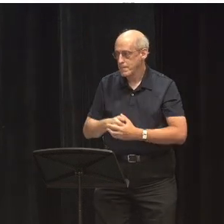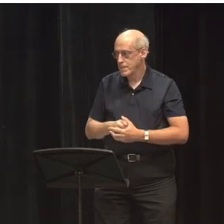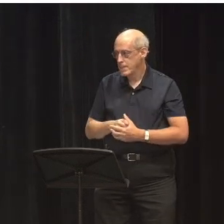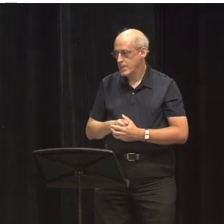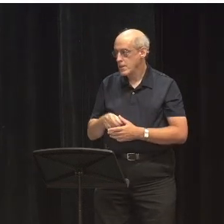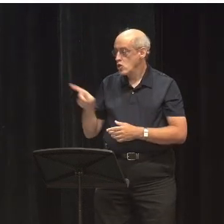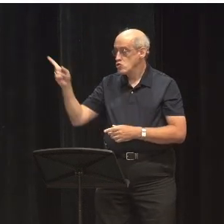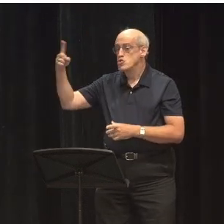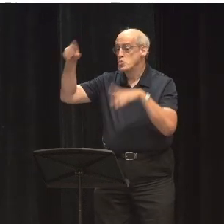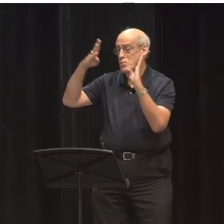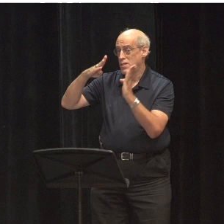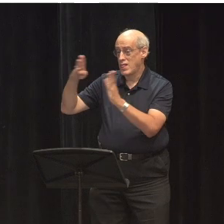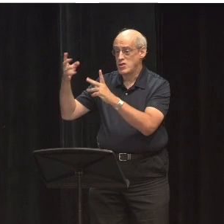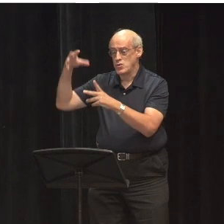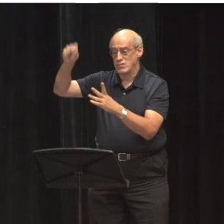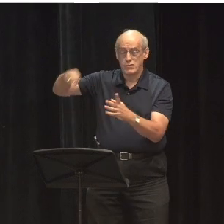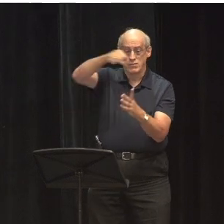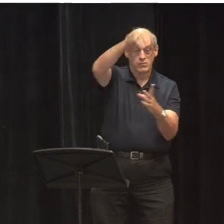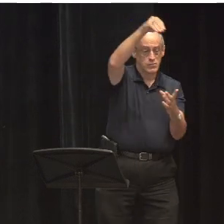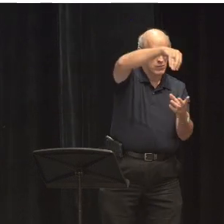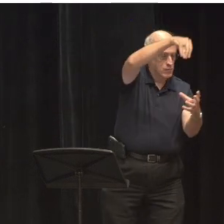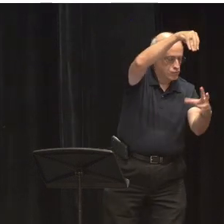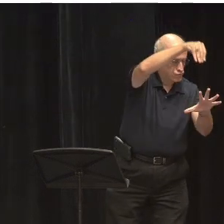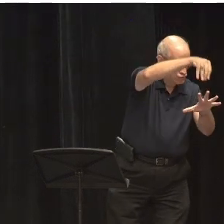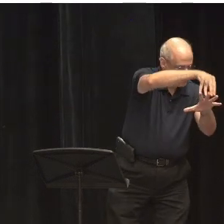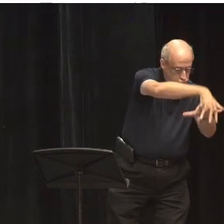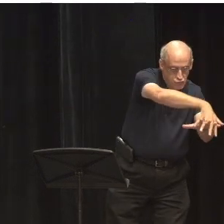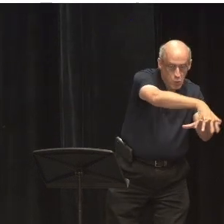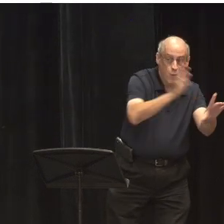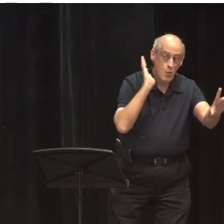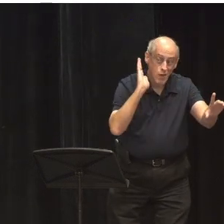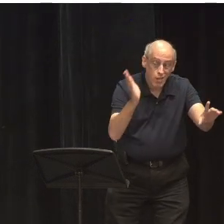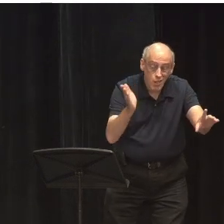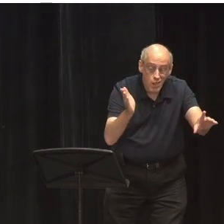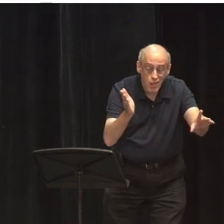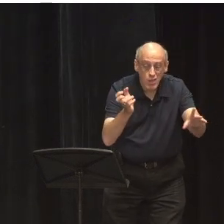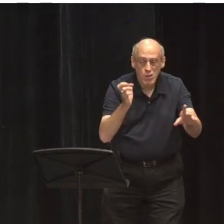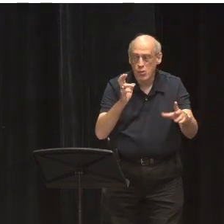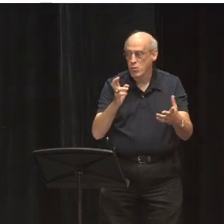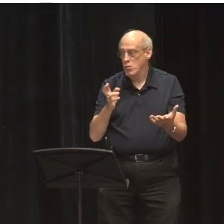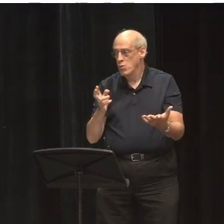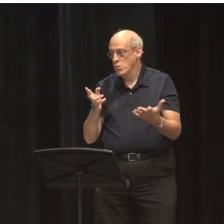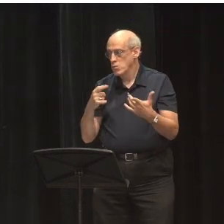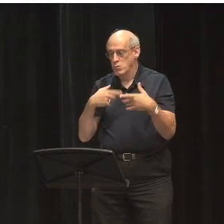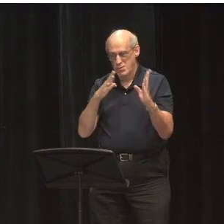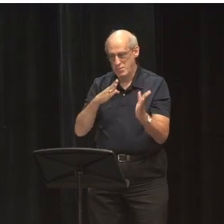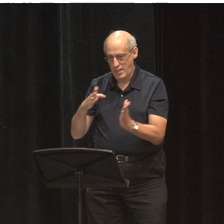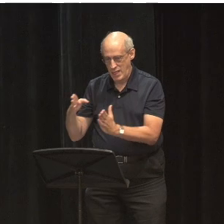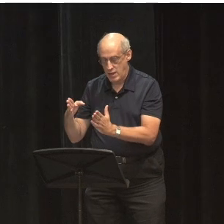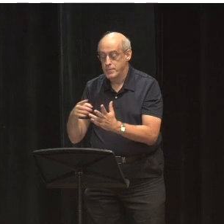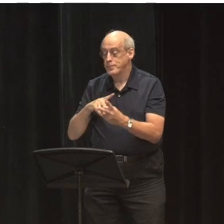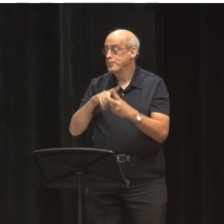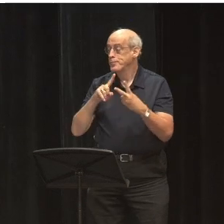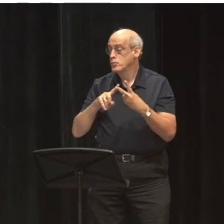do you plan on replanting them? I mean, what is the, they're just being discarded. What is the idea?